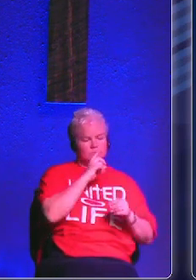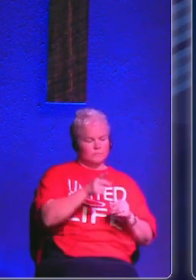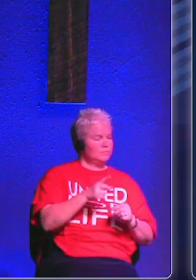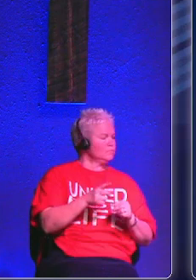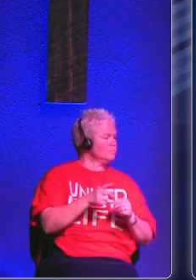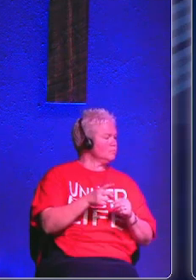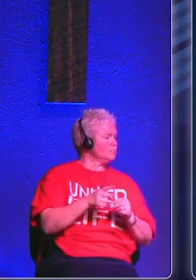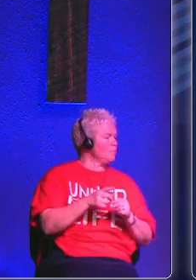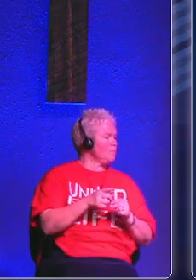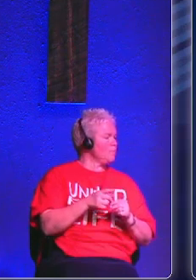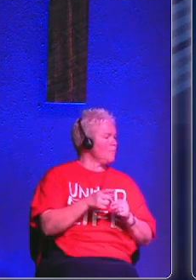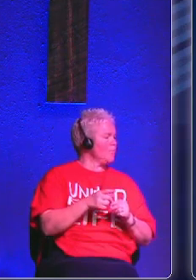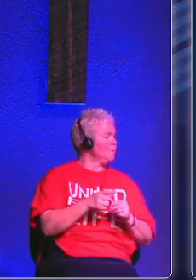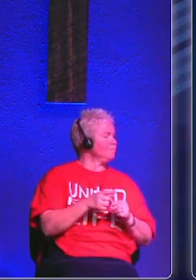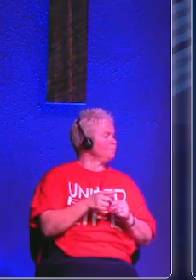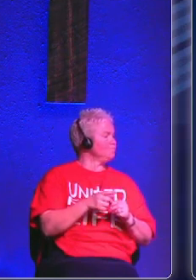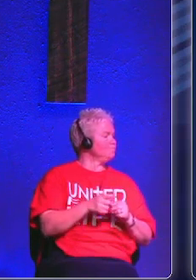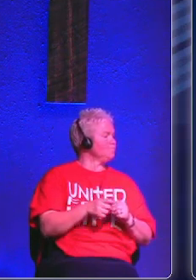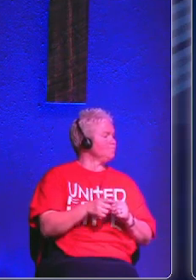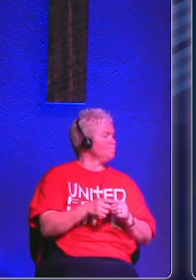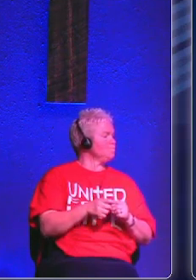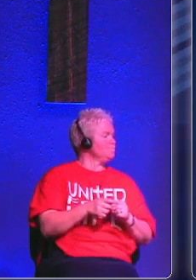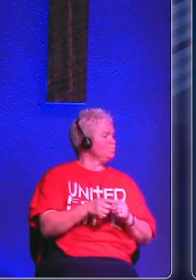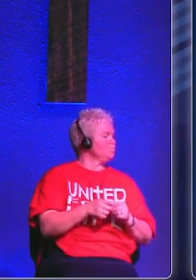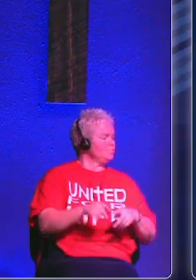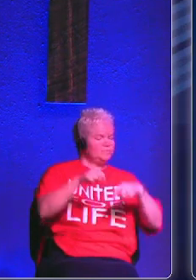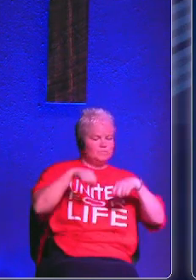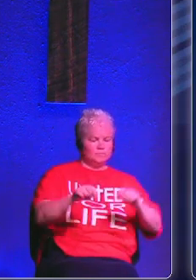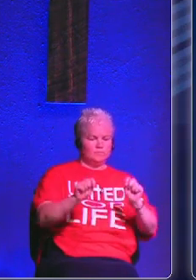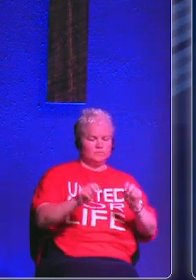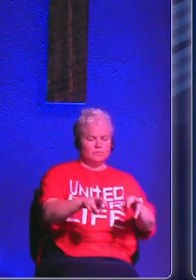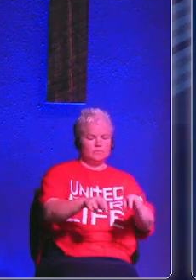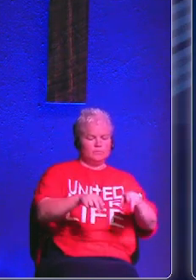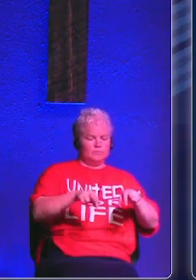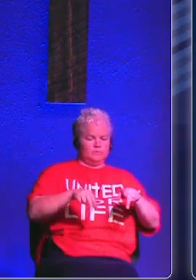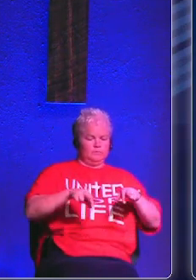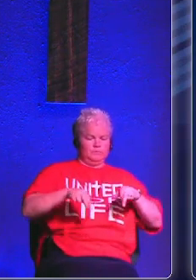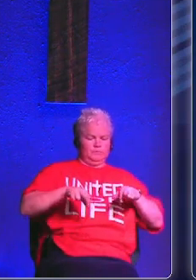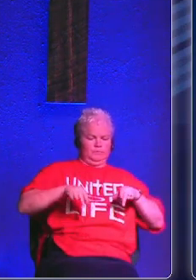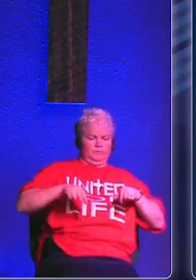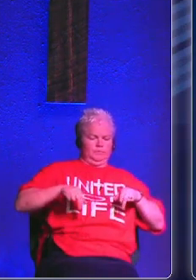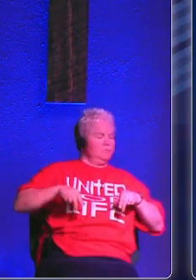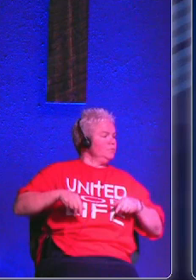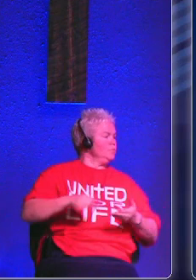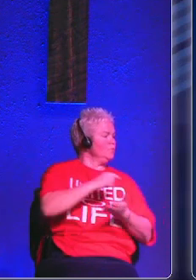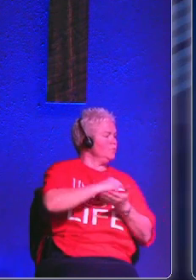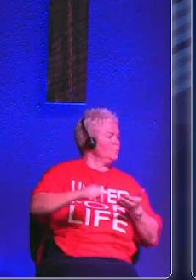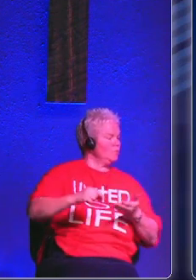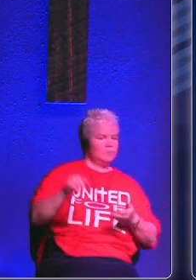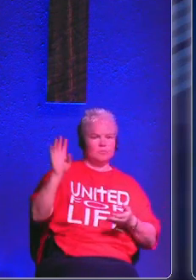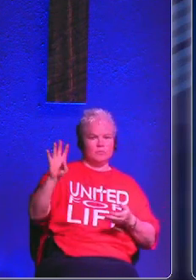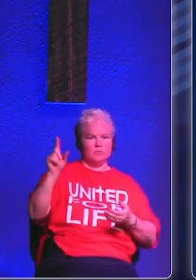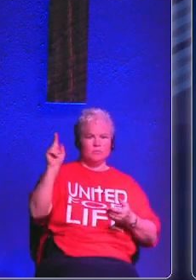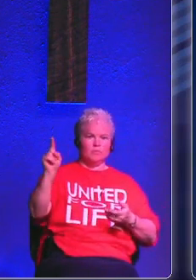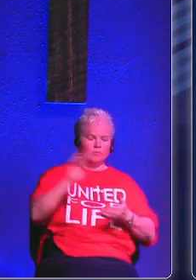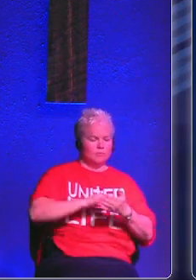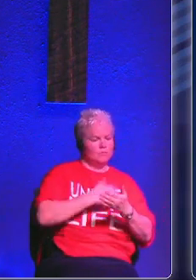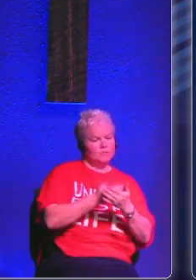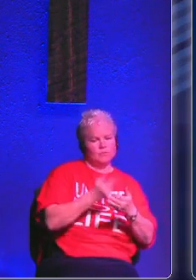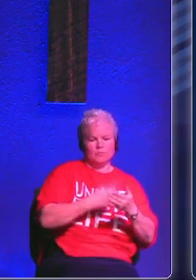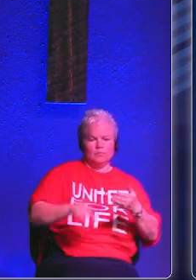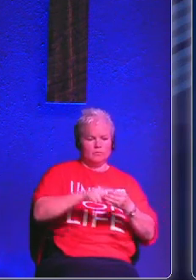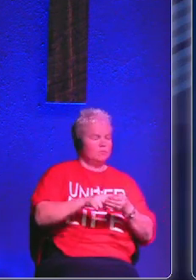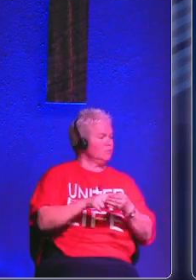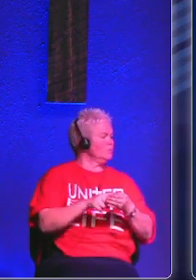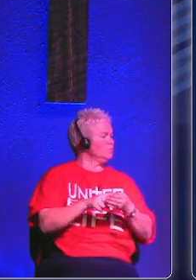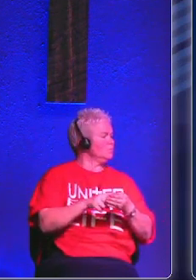that, did I? But that's exactly what they said. So they're trying to backtrack. And that's what verse 41 is all about. They're